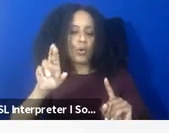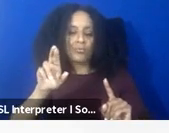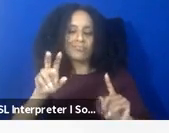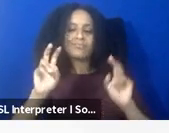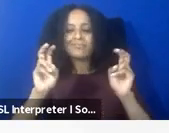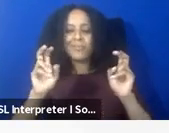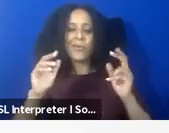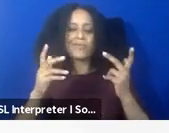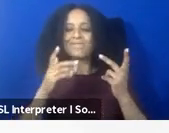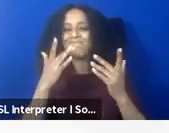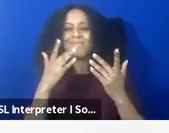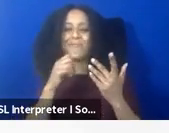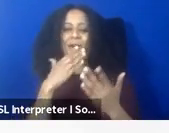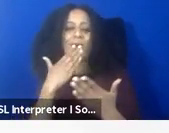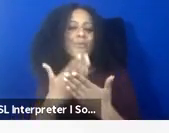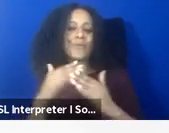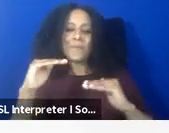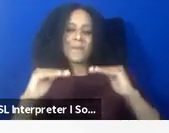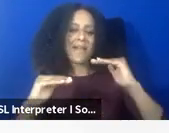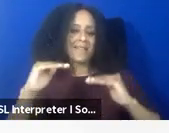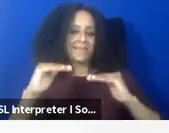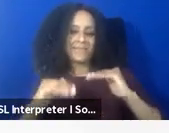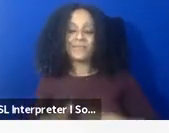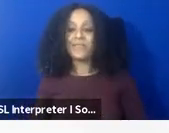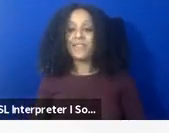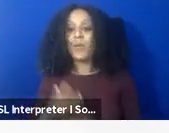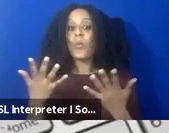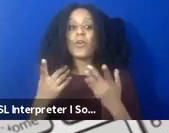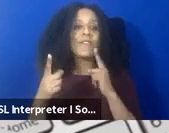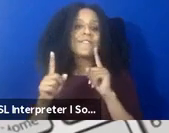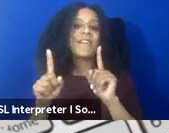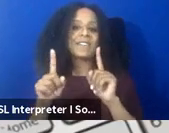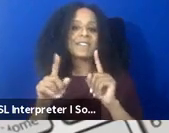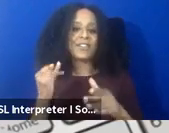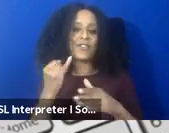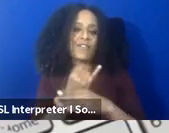of the risk factors for which an effective intervention exists.